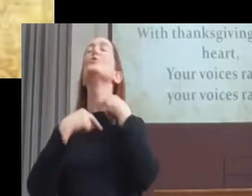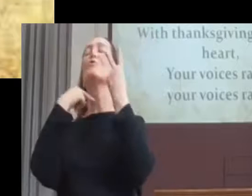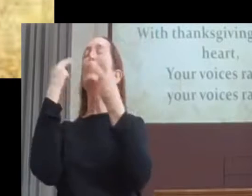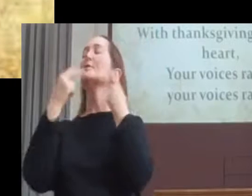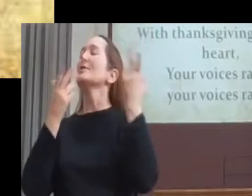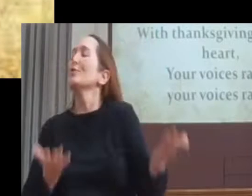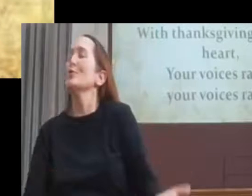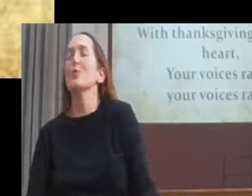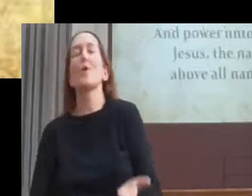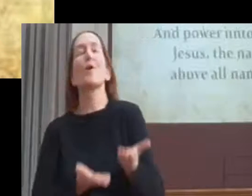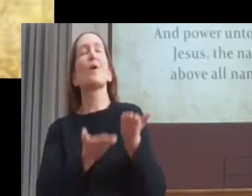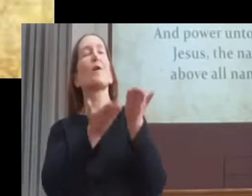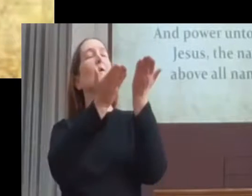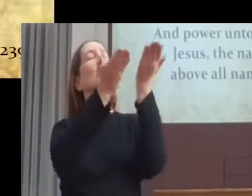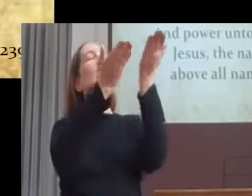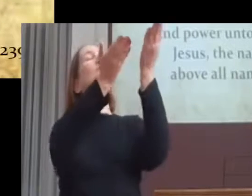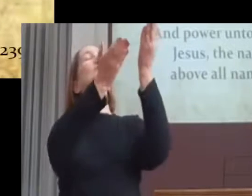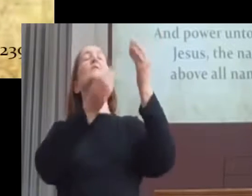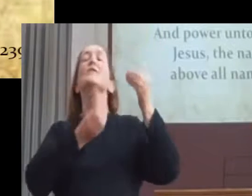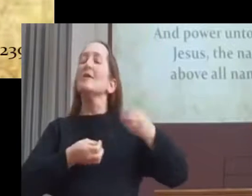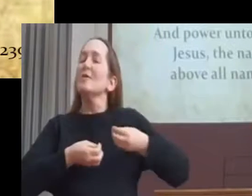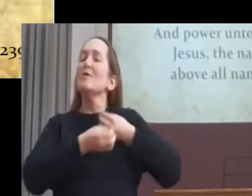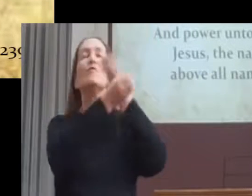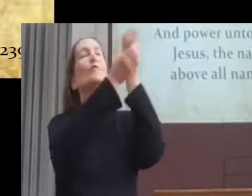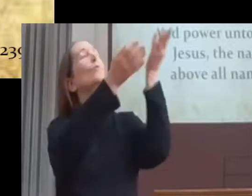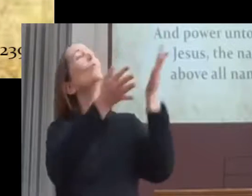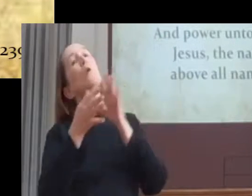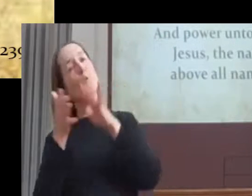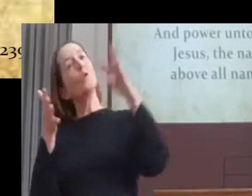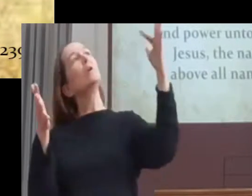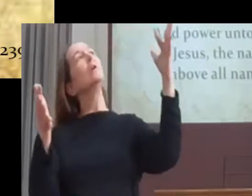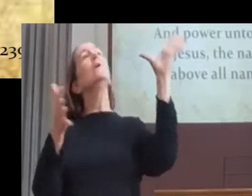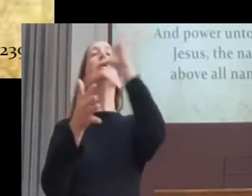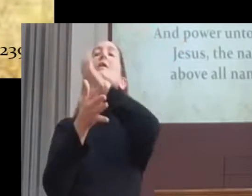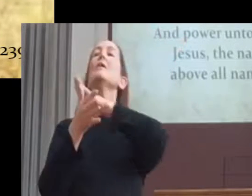is raised, your voice is raised.